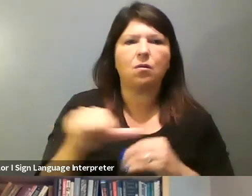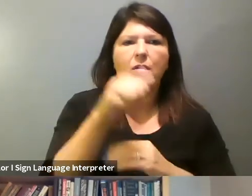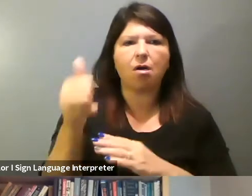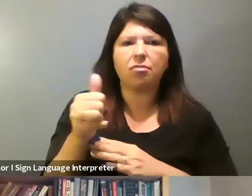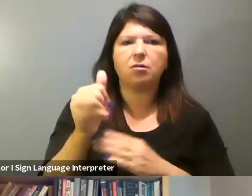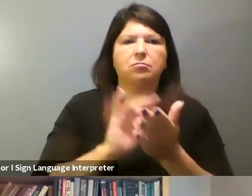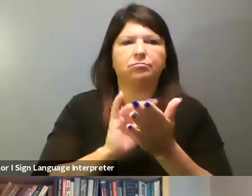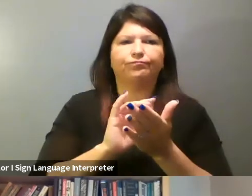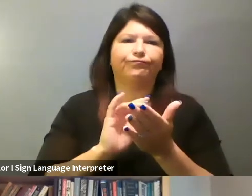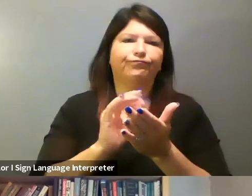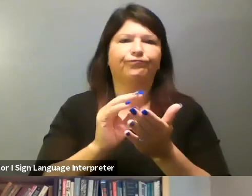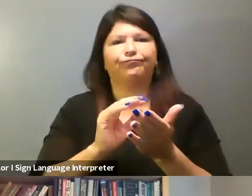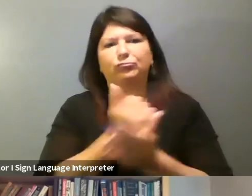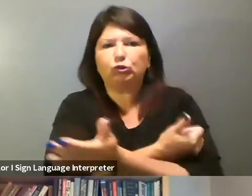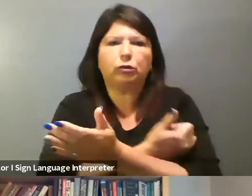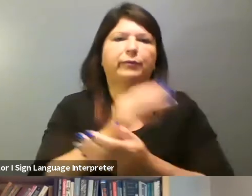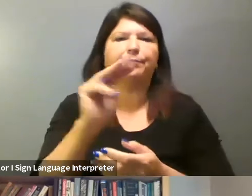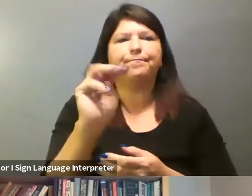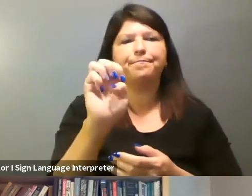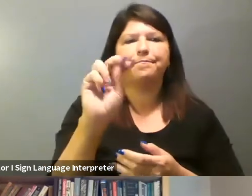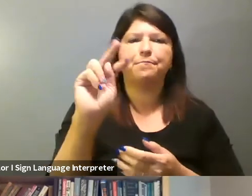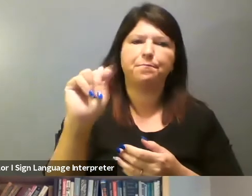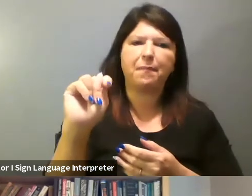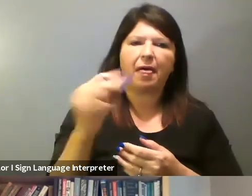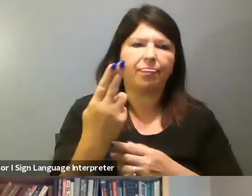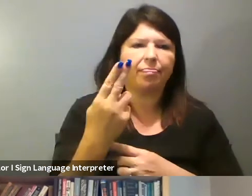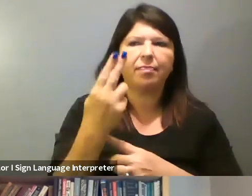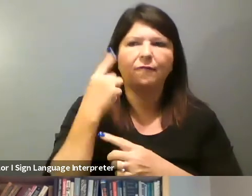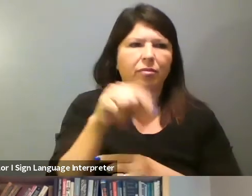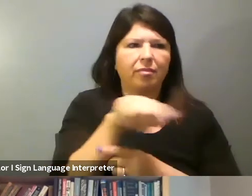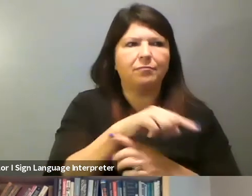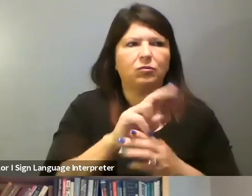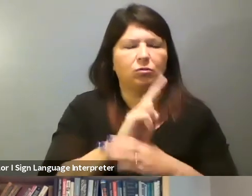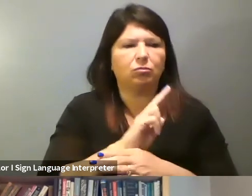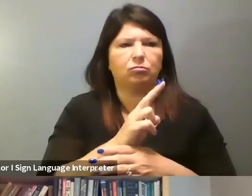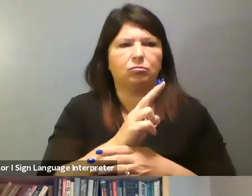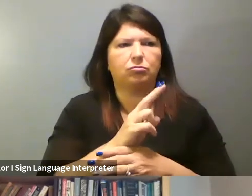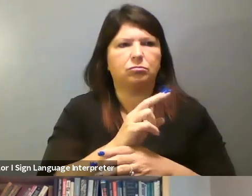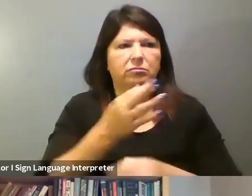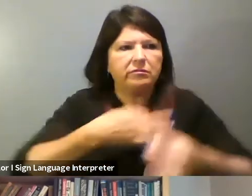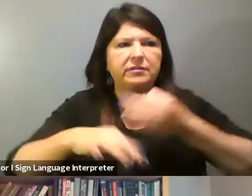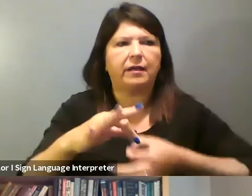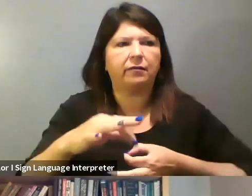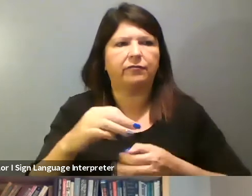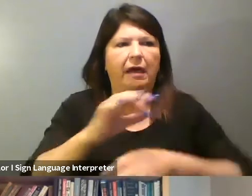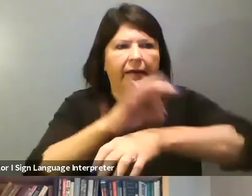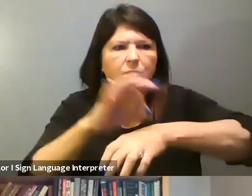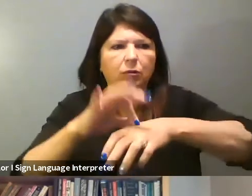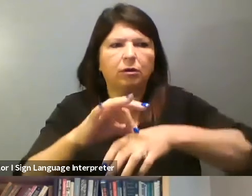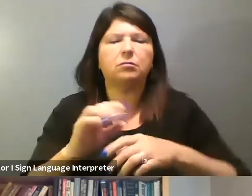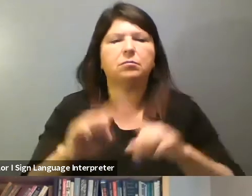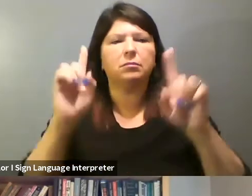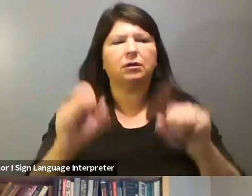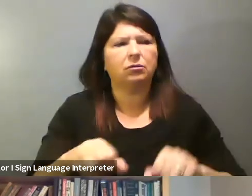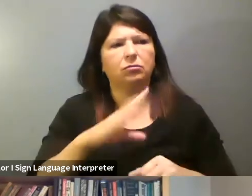acupuncture. Can you speak a little bit about that and what your feeling was about using an alternative medicine to help deal with